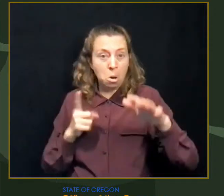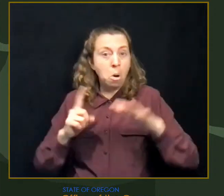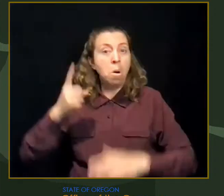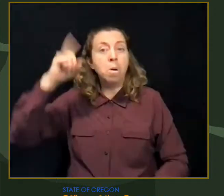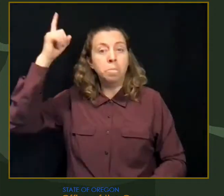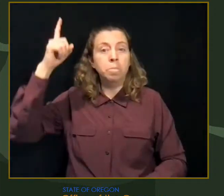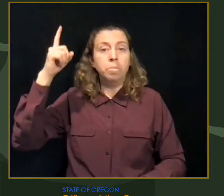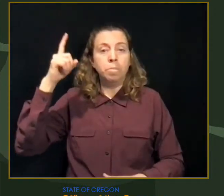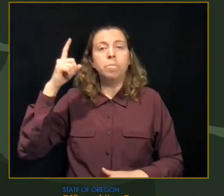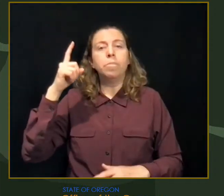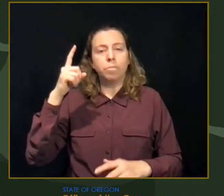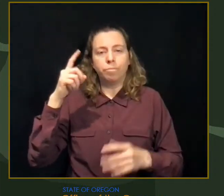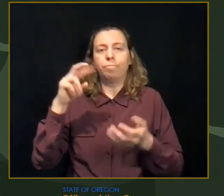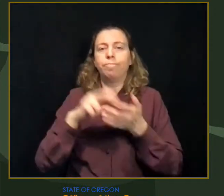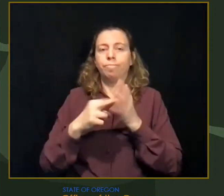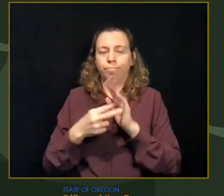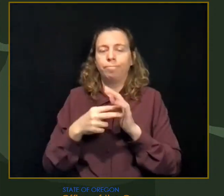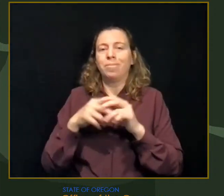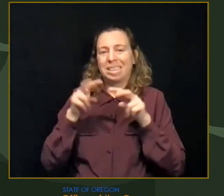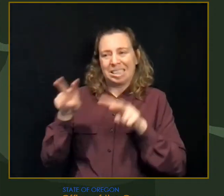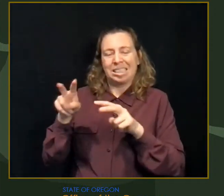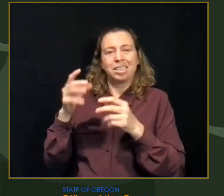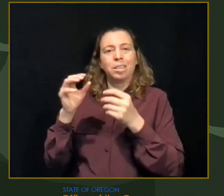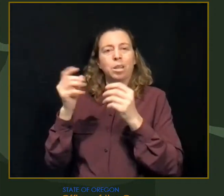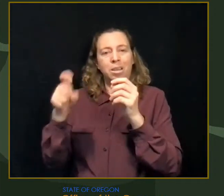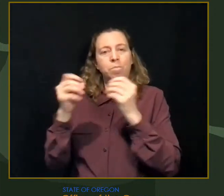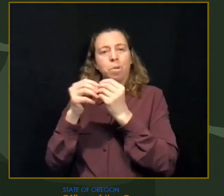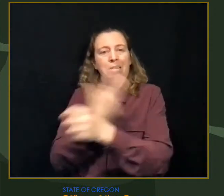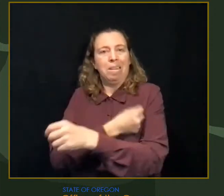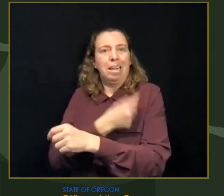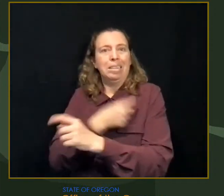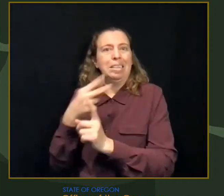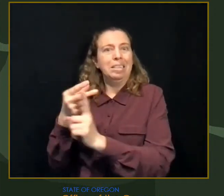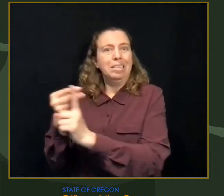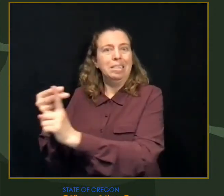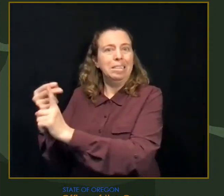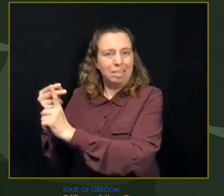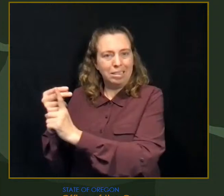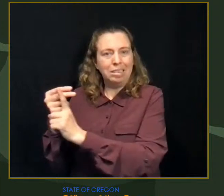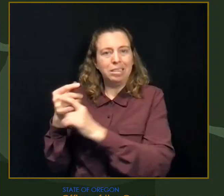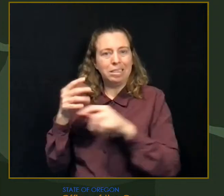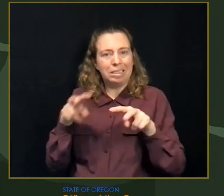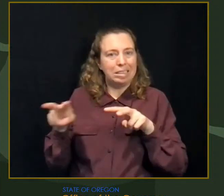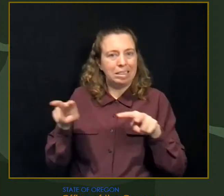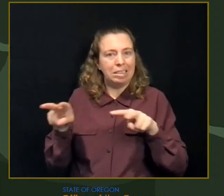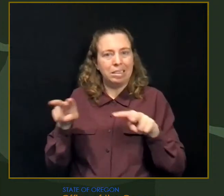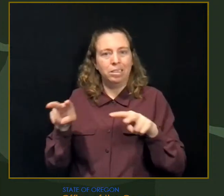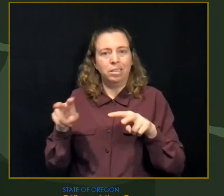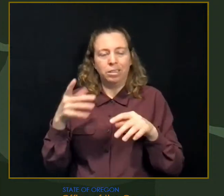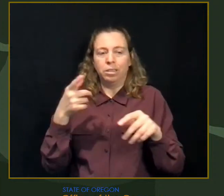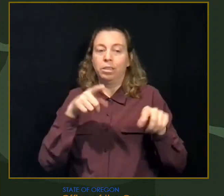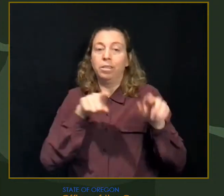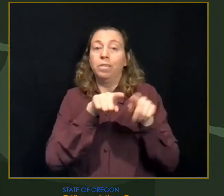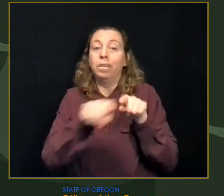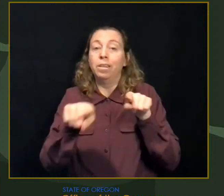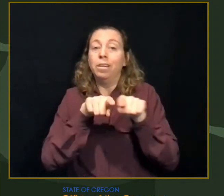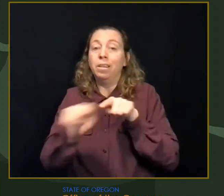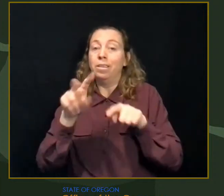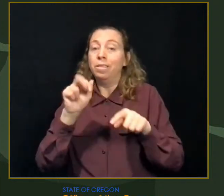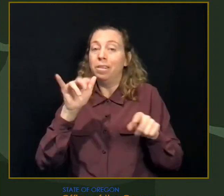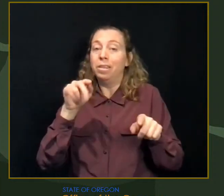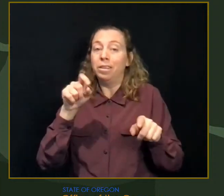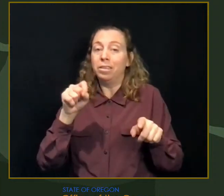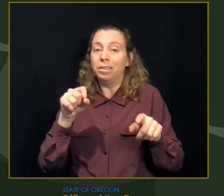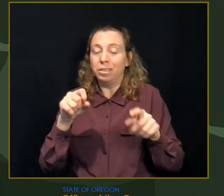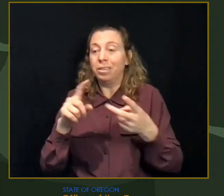truly a race between the variants and the vaccines. As Dr. Graven said, we need a couple more